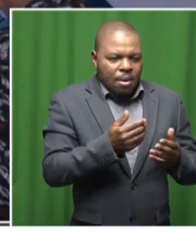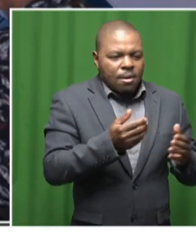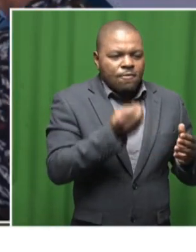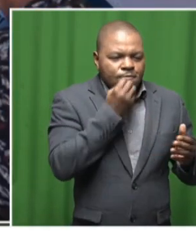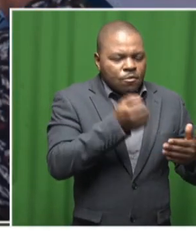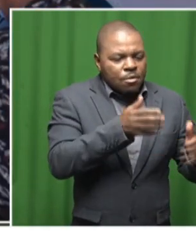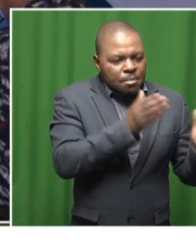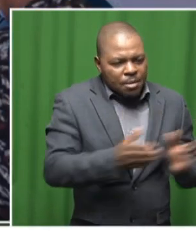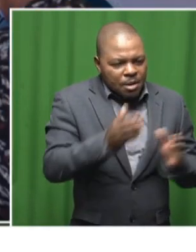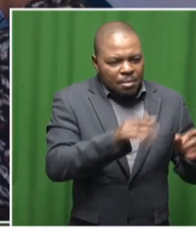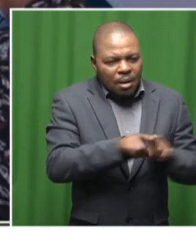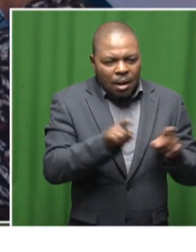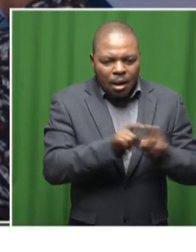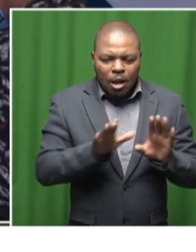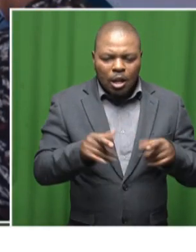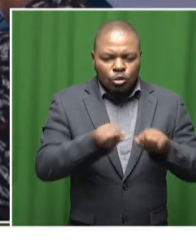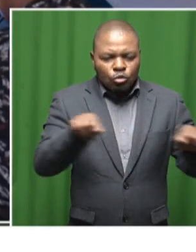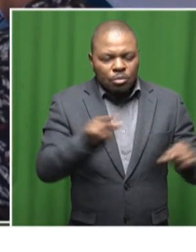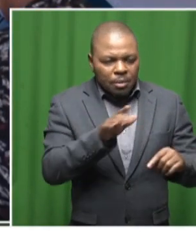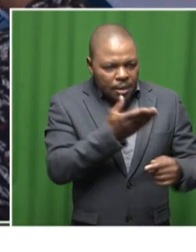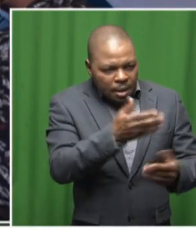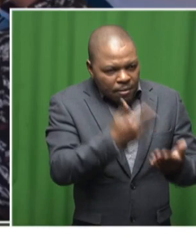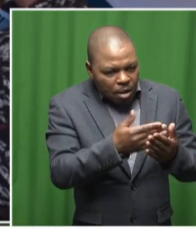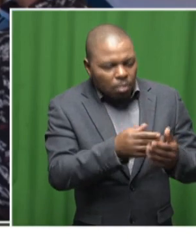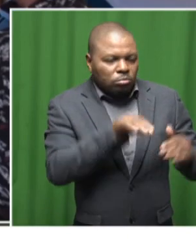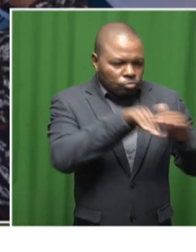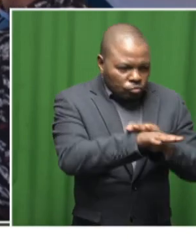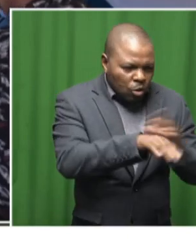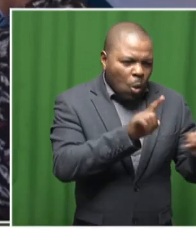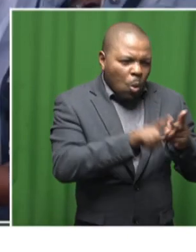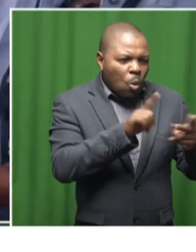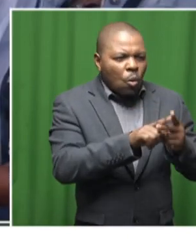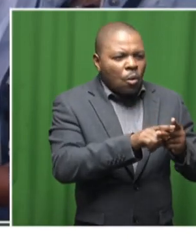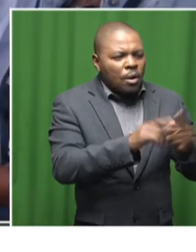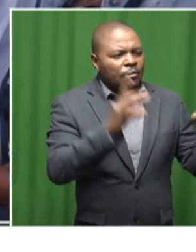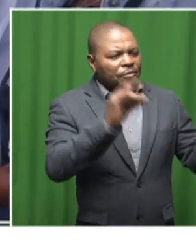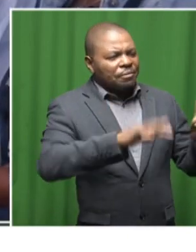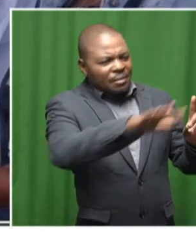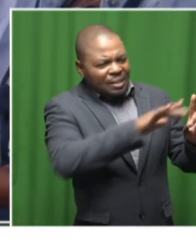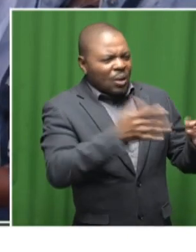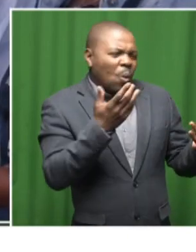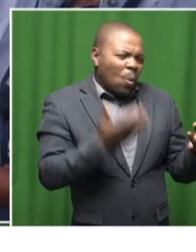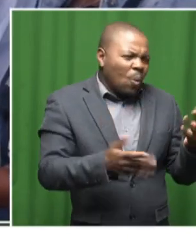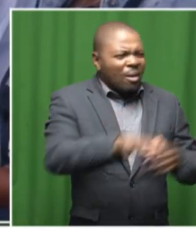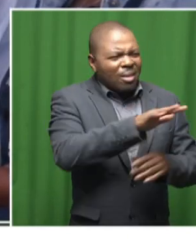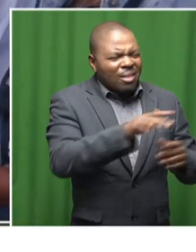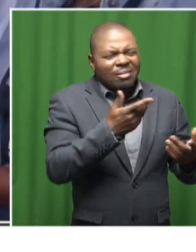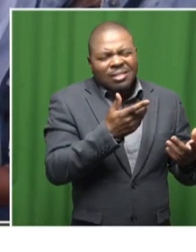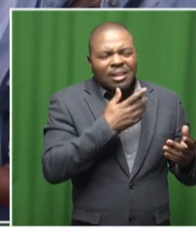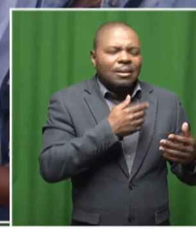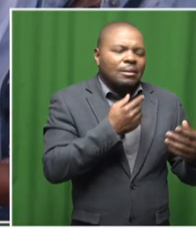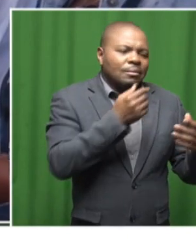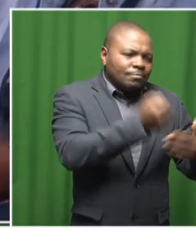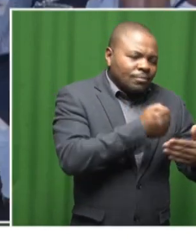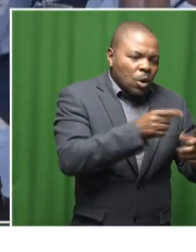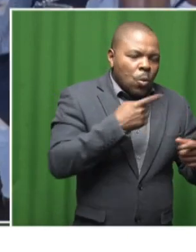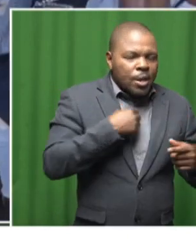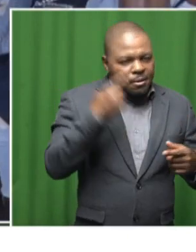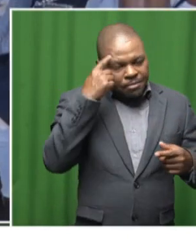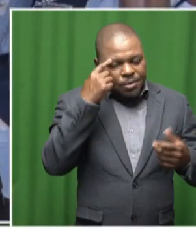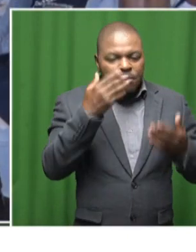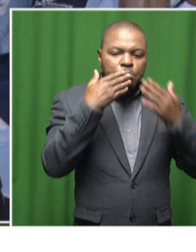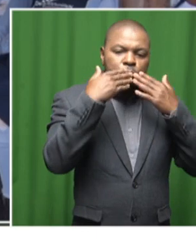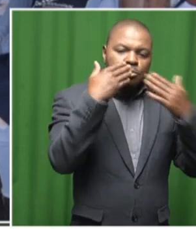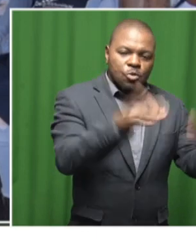would go into an available class, they would go into the field, they would go to the courts, and so on. So we've also donated